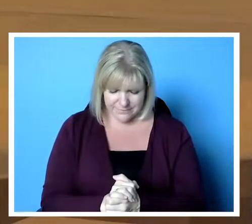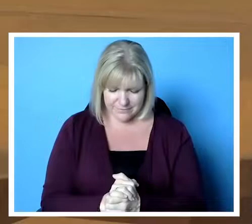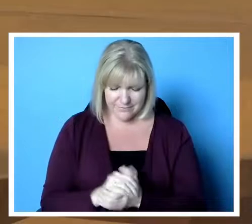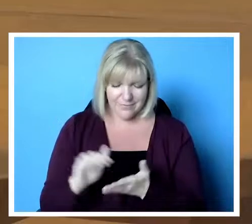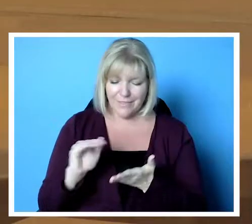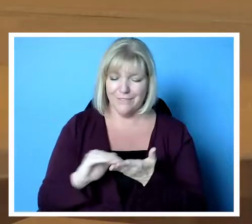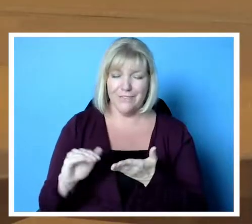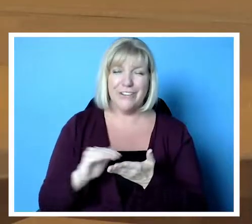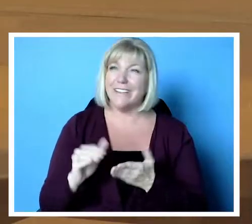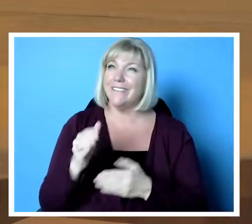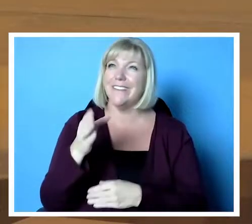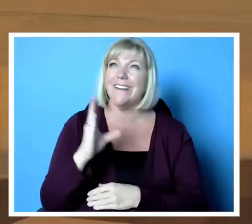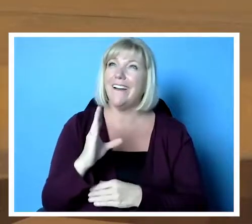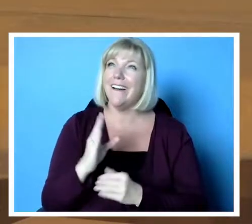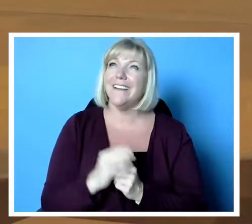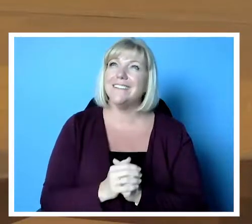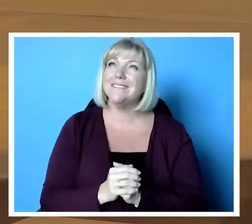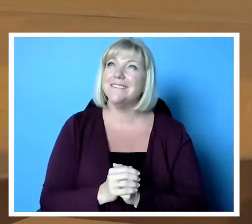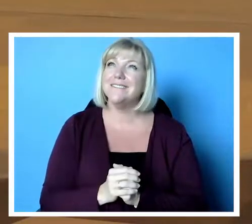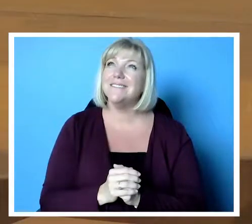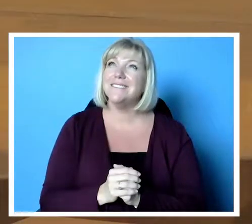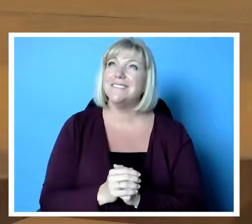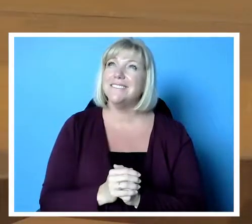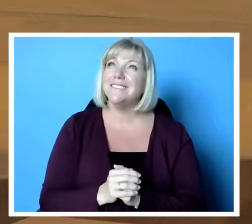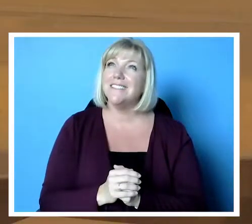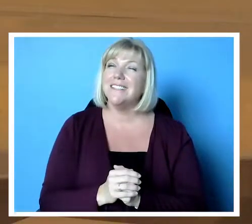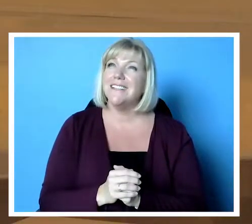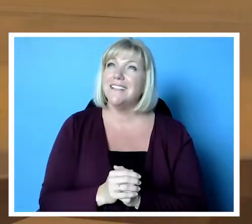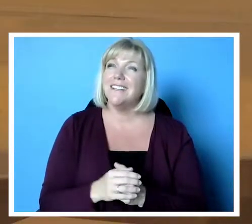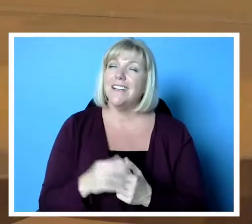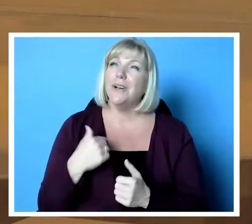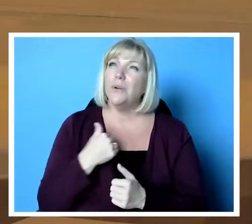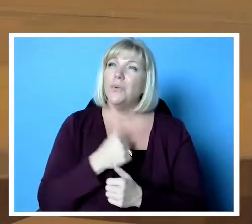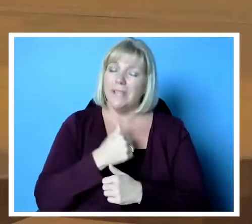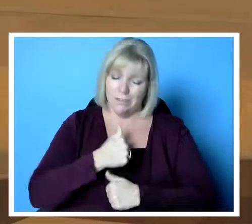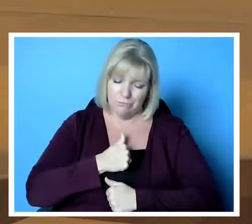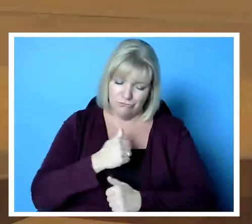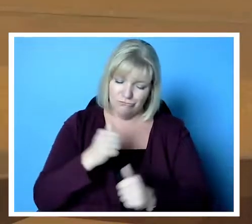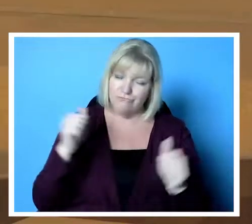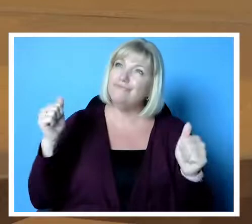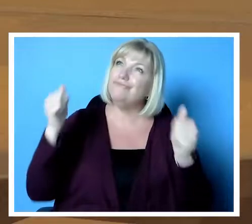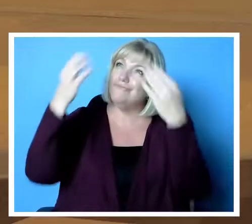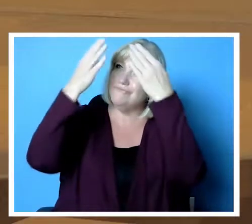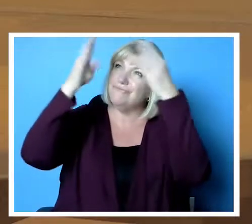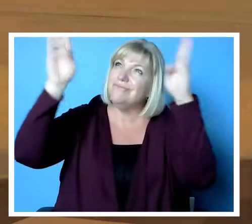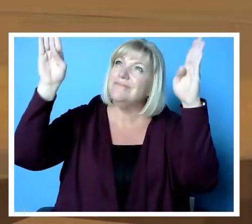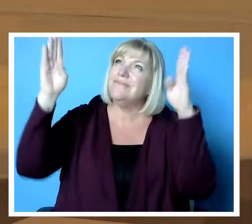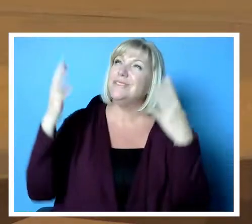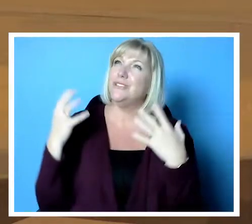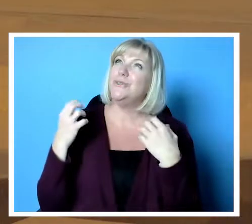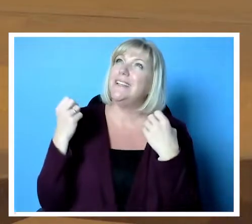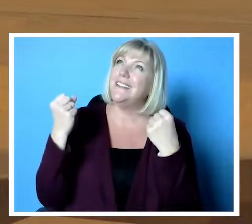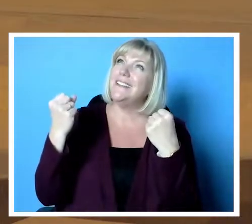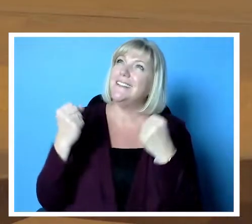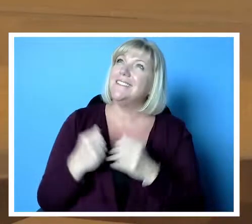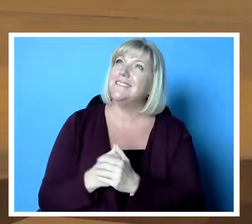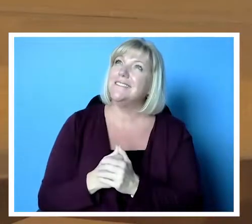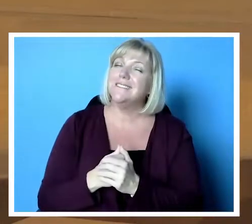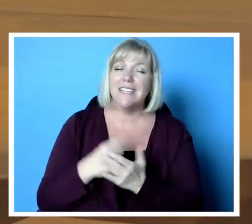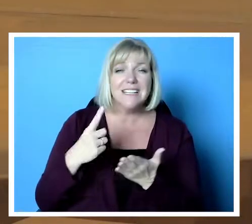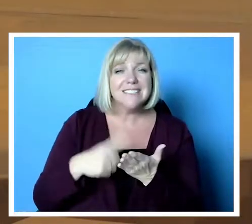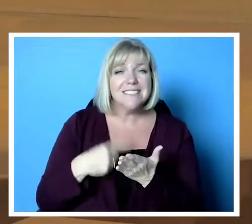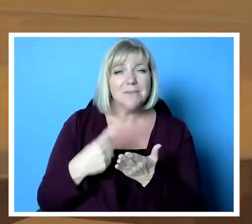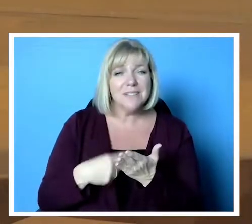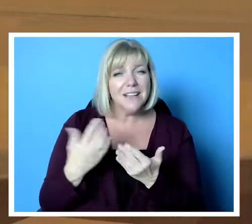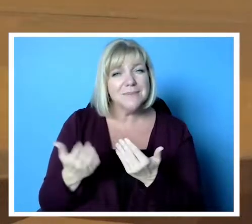Forgiving God, we have opened ourselves to healing, yet sometimes it is easier to pray